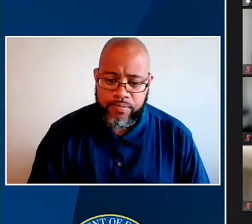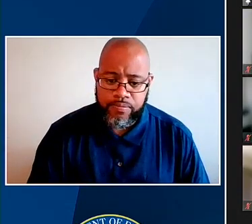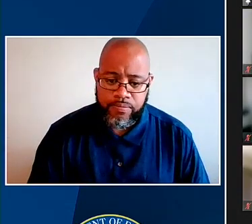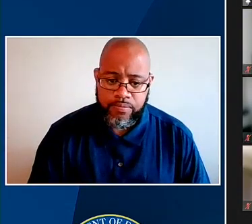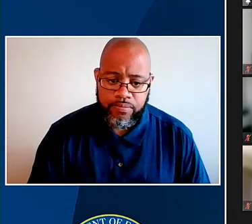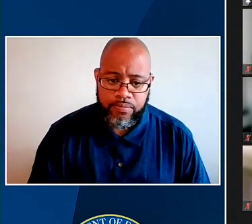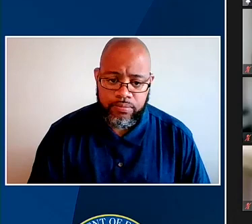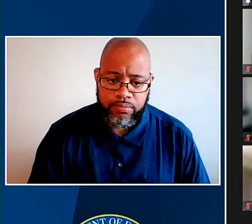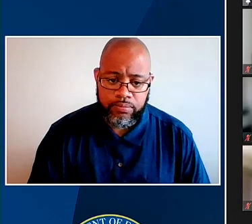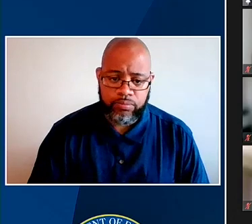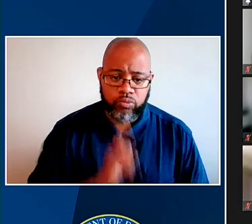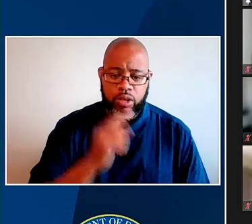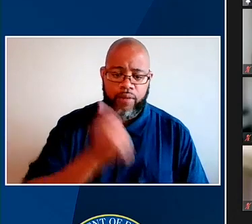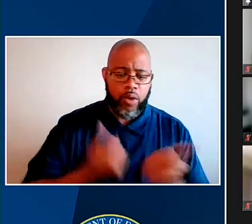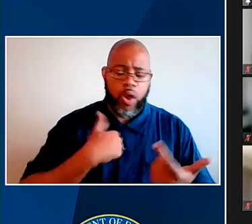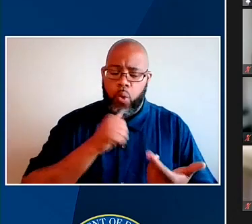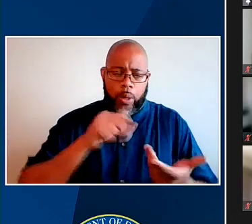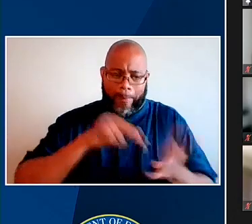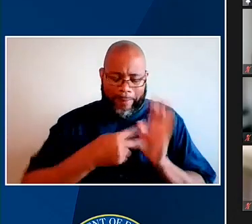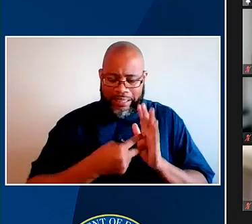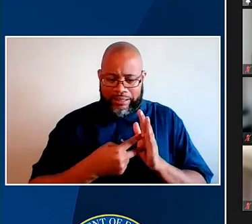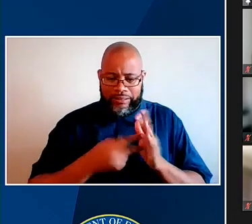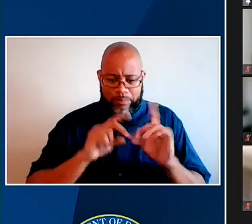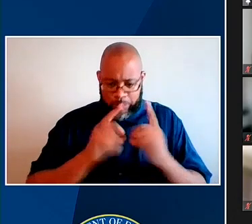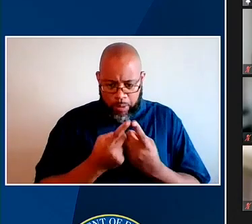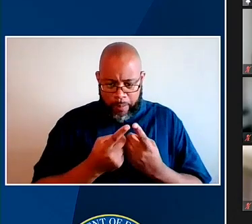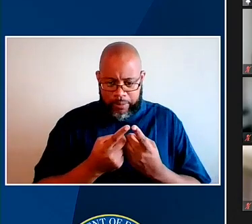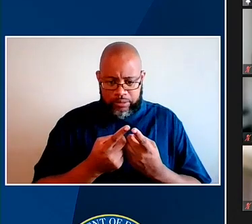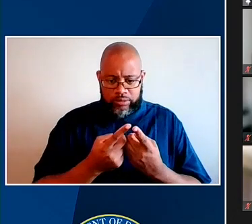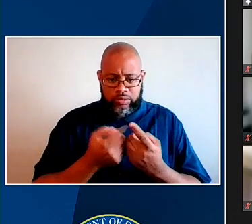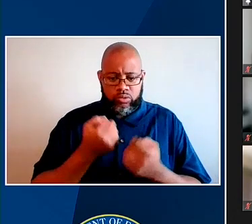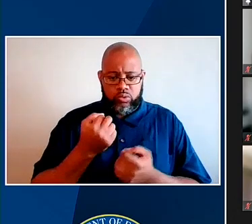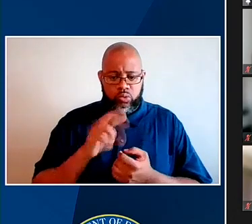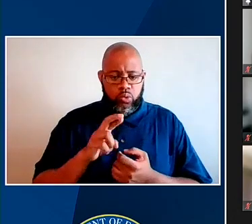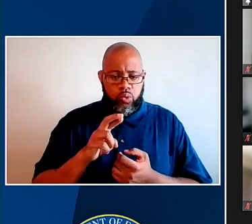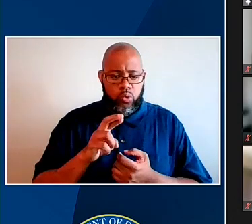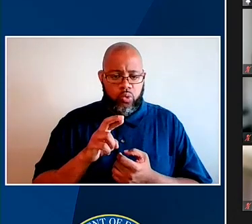everybody, certainly no intent on the part of the department or FMCS to hide anything, or